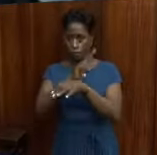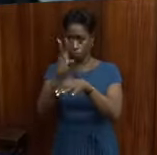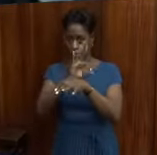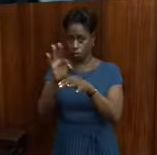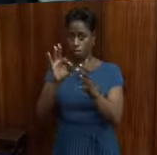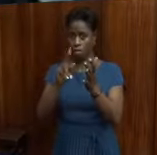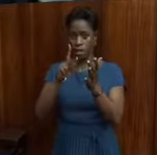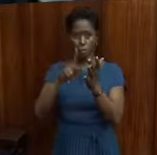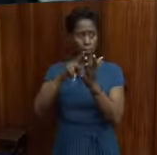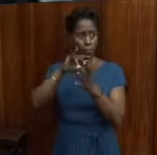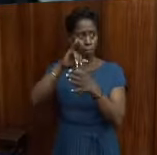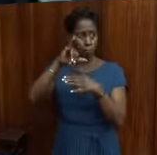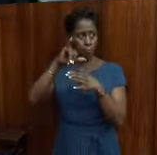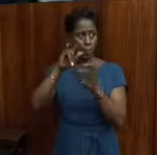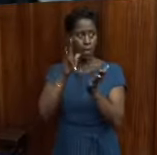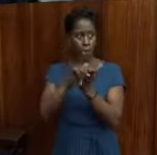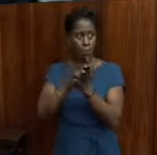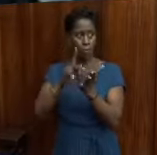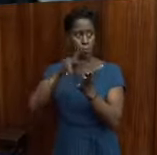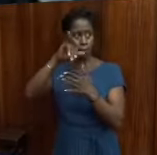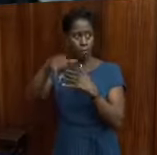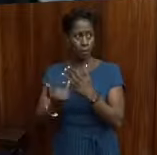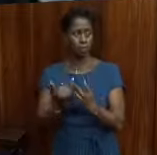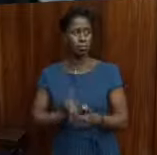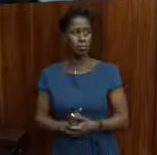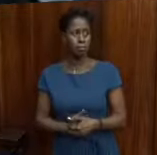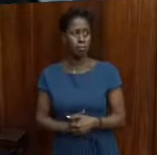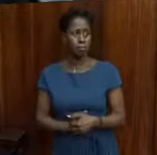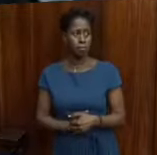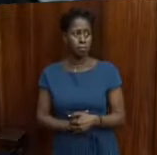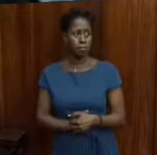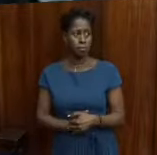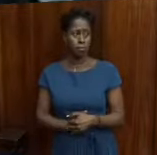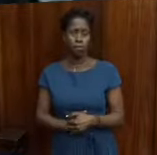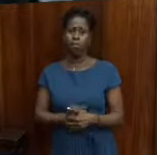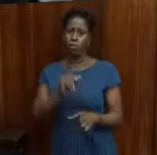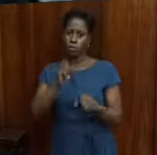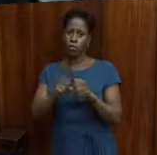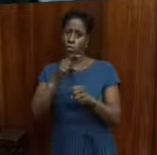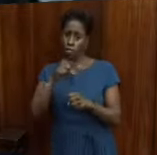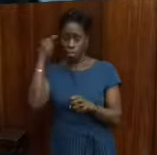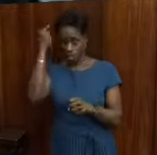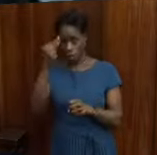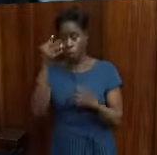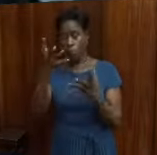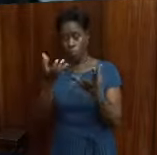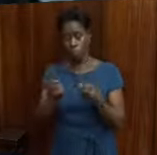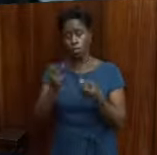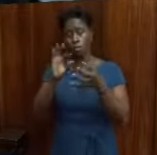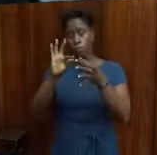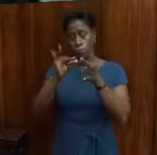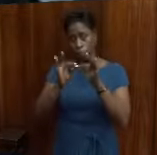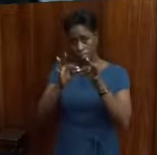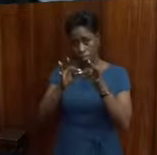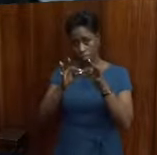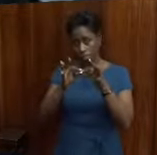future. Mr. Speaker, my government's commitment to the redevelopment of the Hiwanora International Airport dates back to the